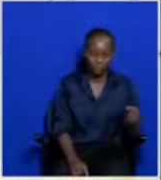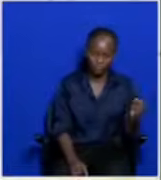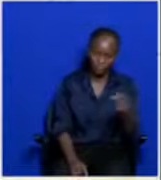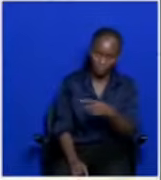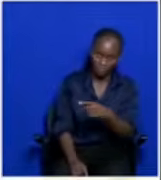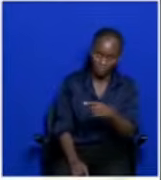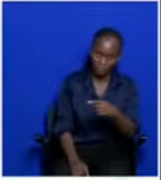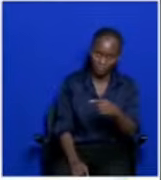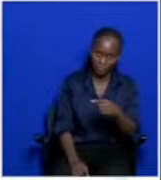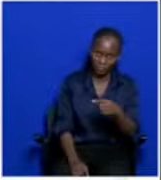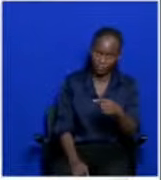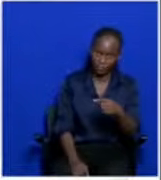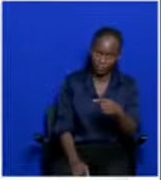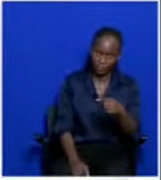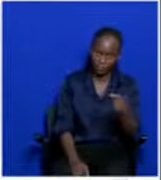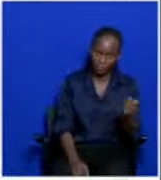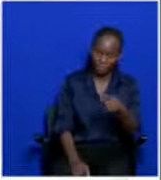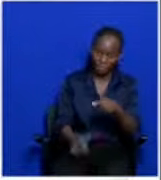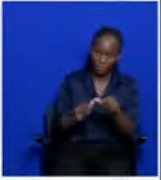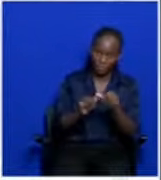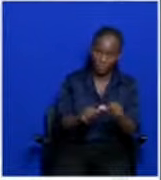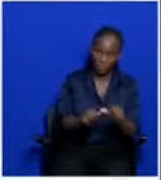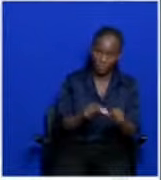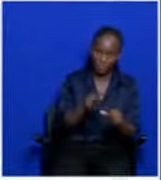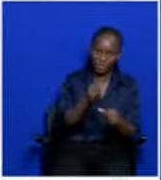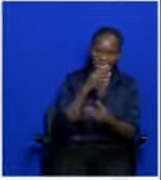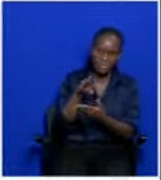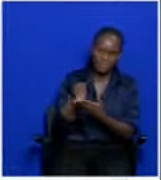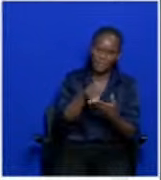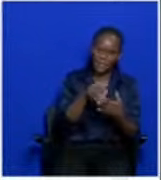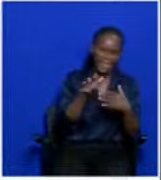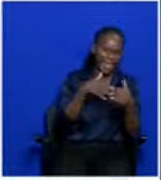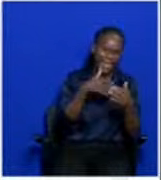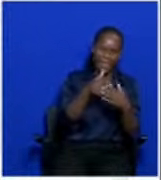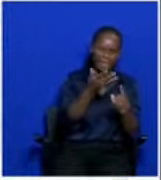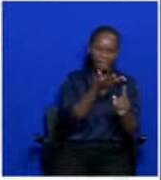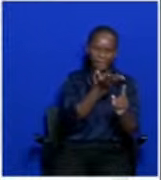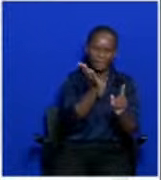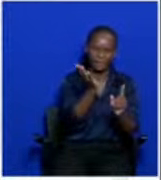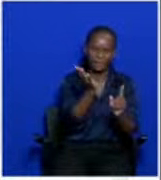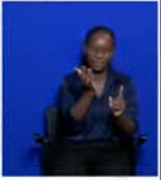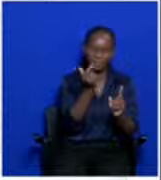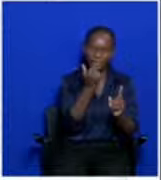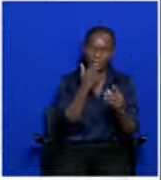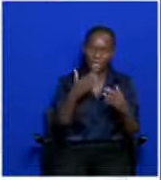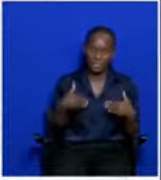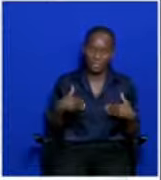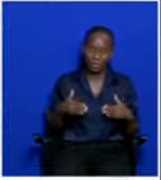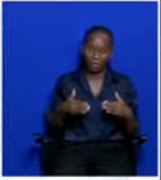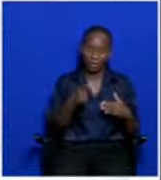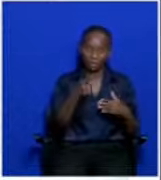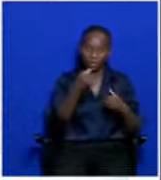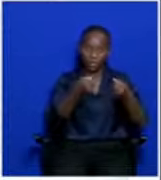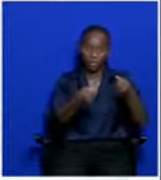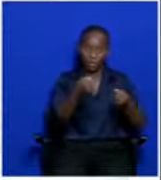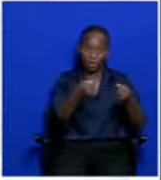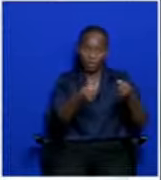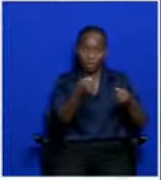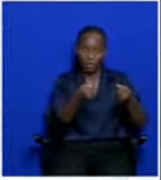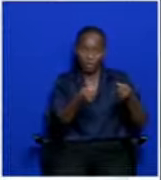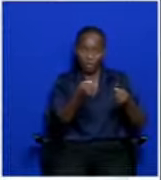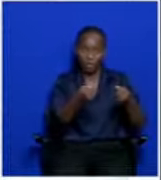to anyone H. Start with car and protect it as is. IPID will contact you and bring